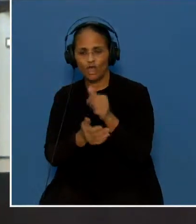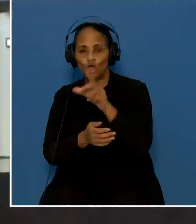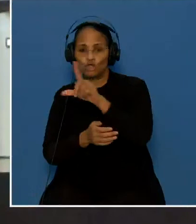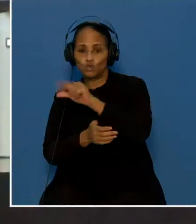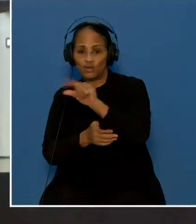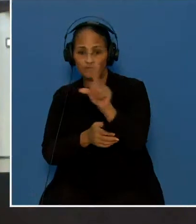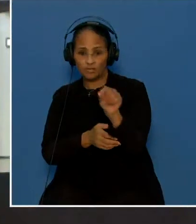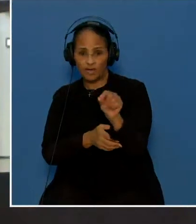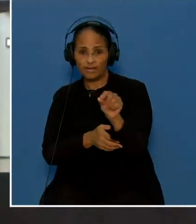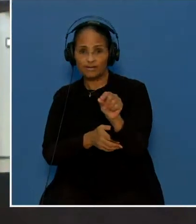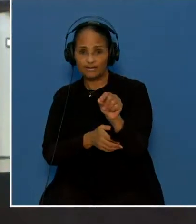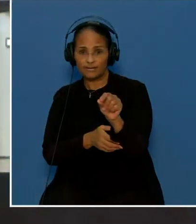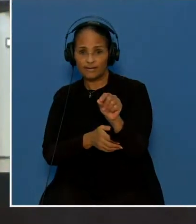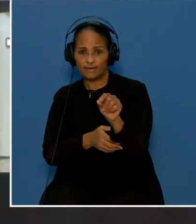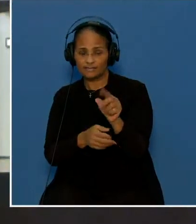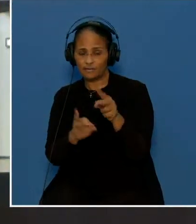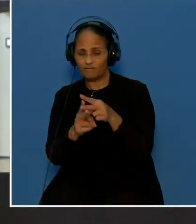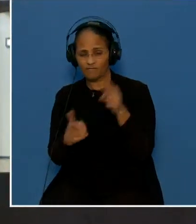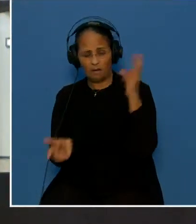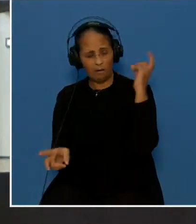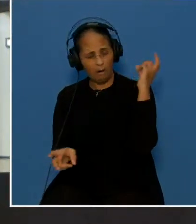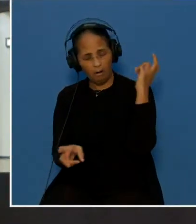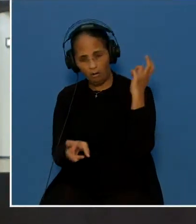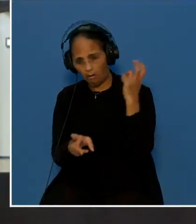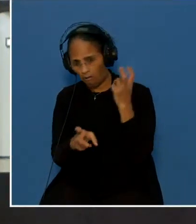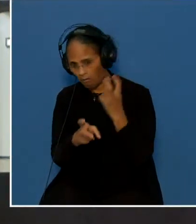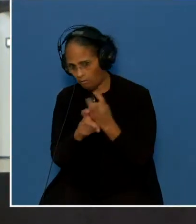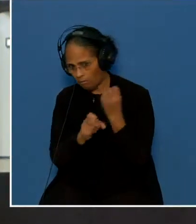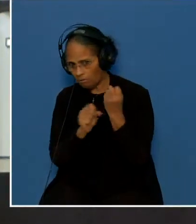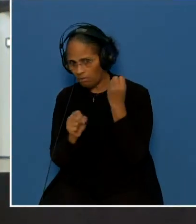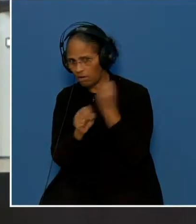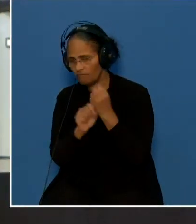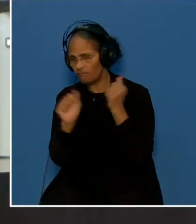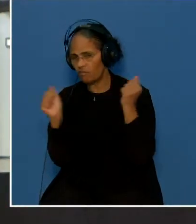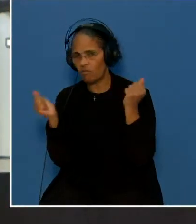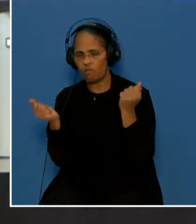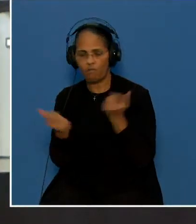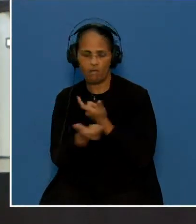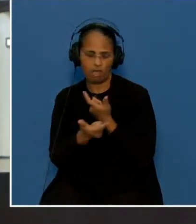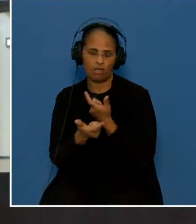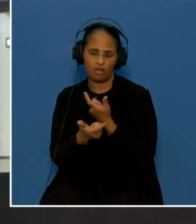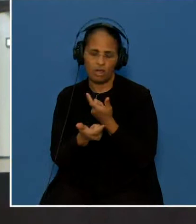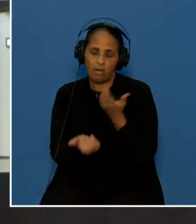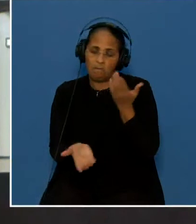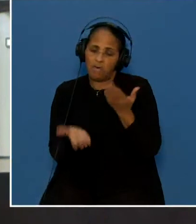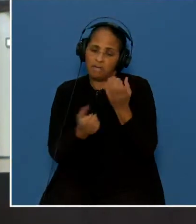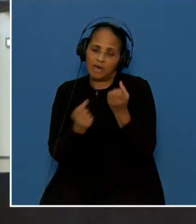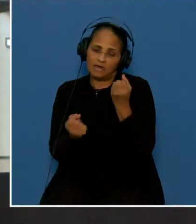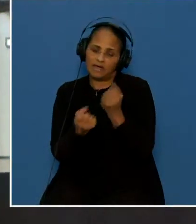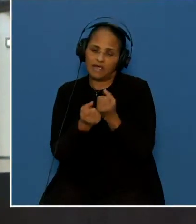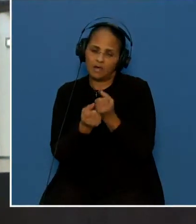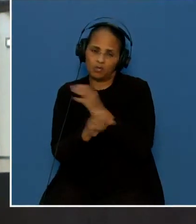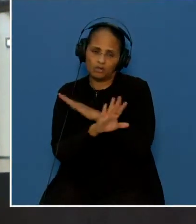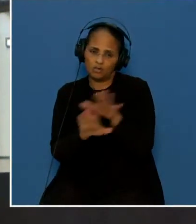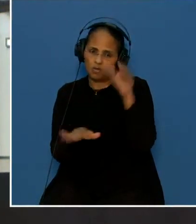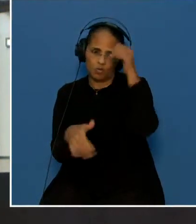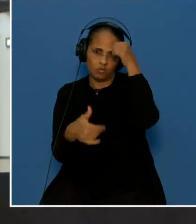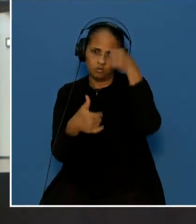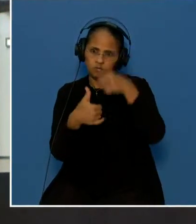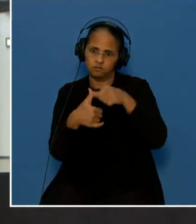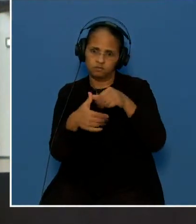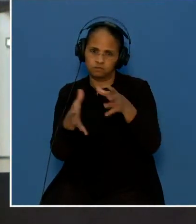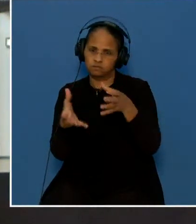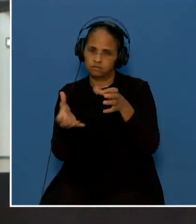2020 has been a very tough year for everyone, and maybe a year that we do not wish to remember,